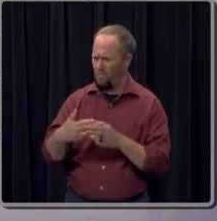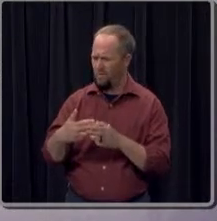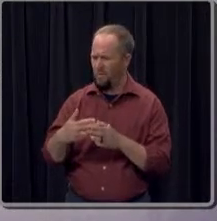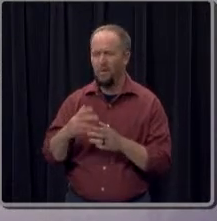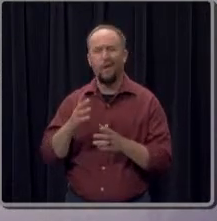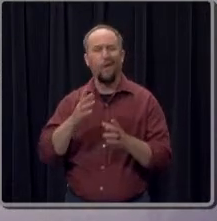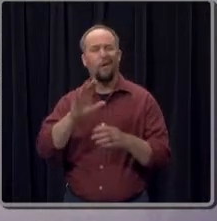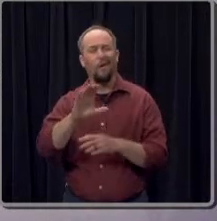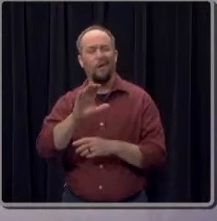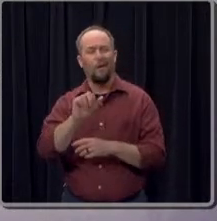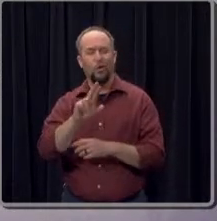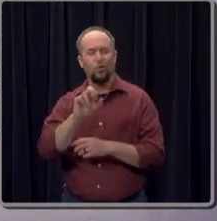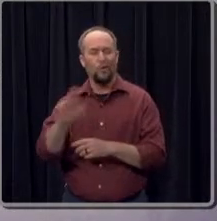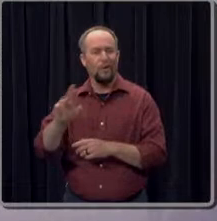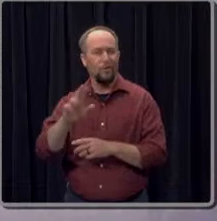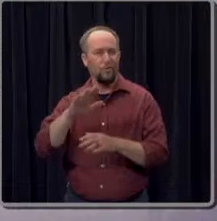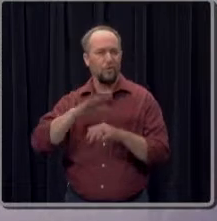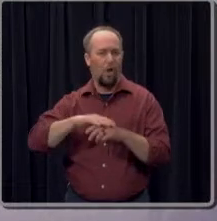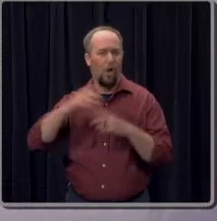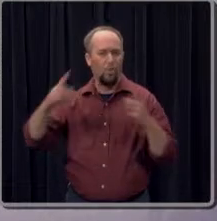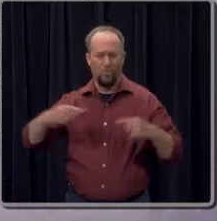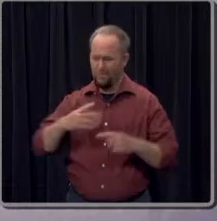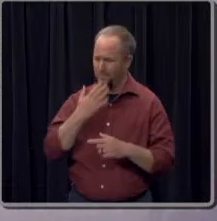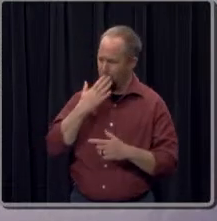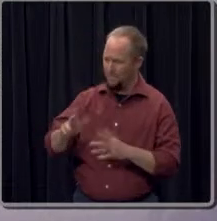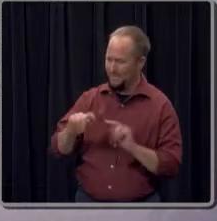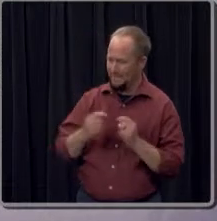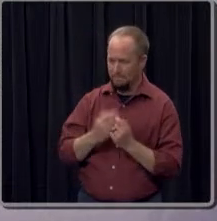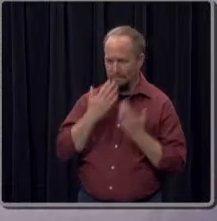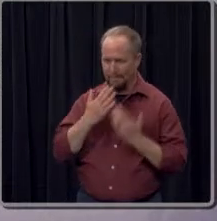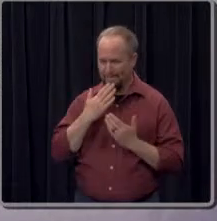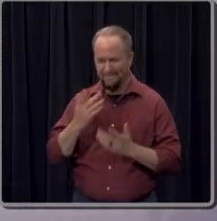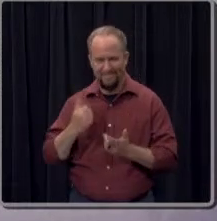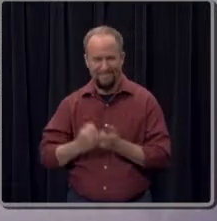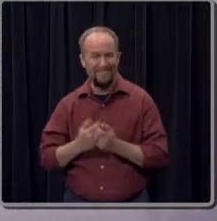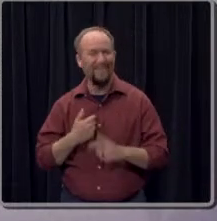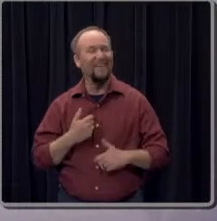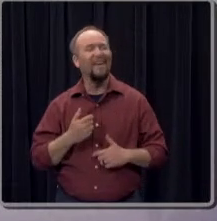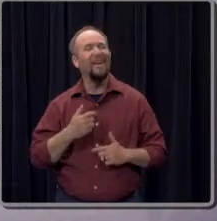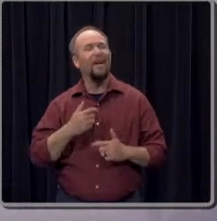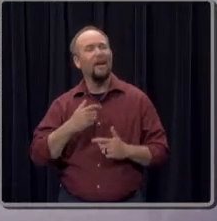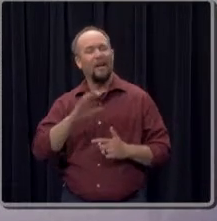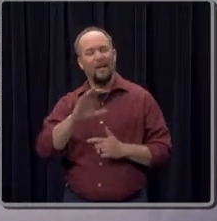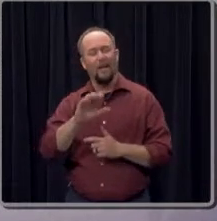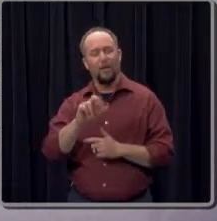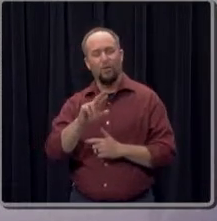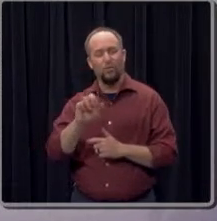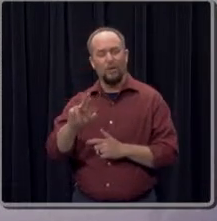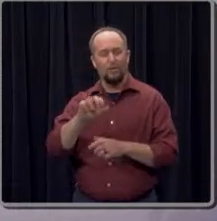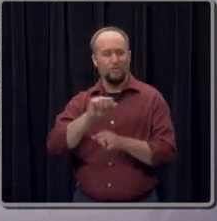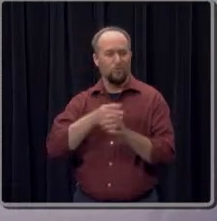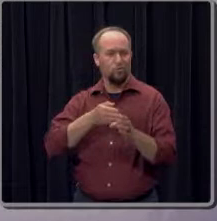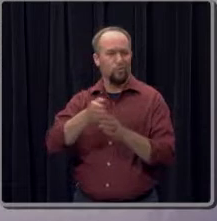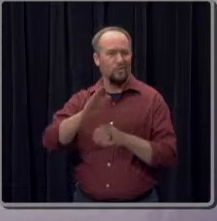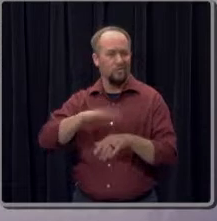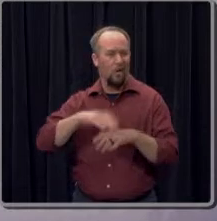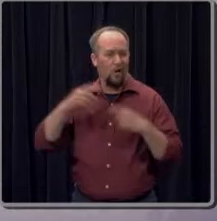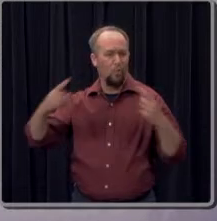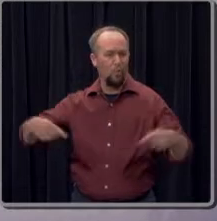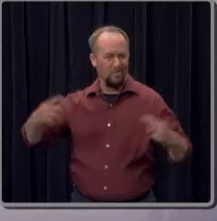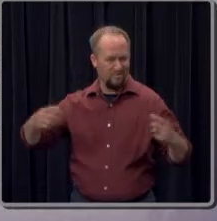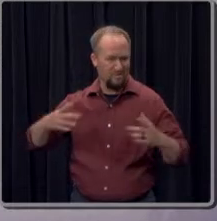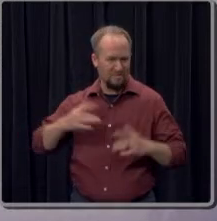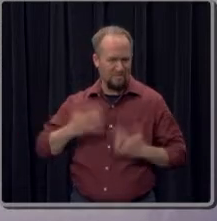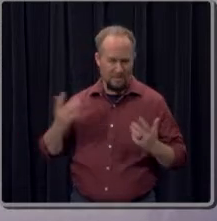you, such a good team over here. Careers on Wheels event this week, and such a cool thing